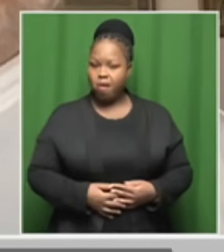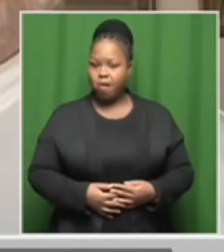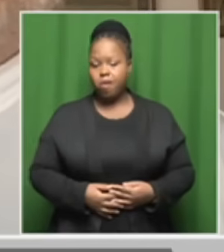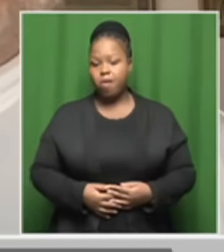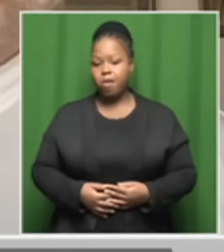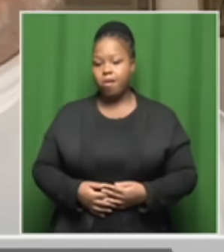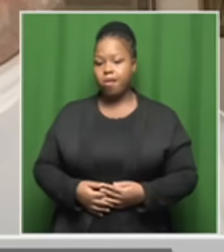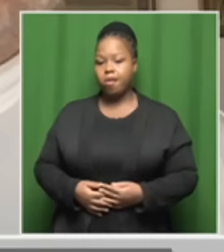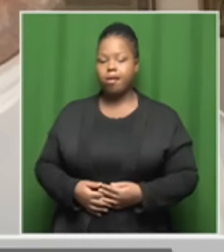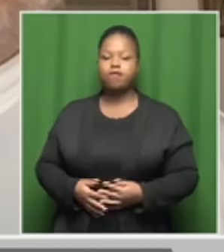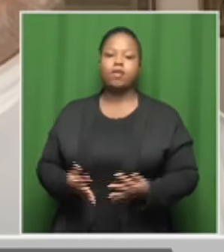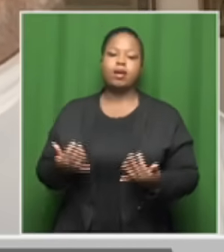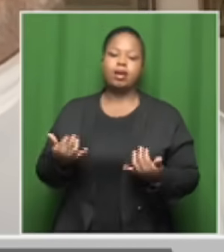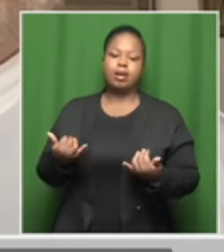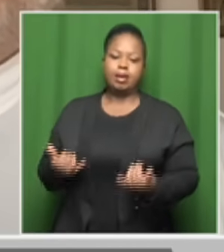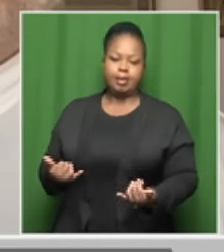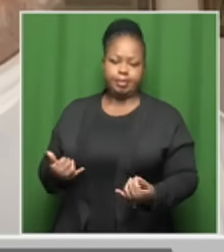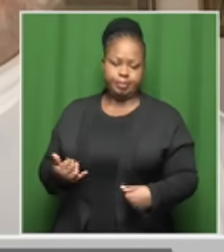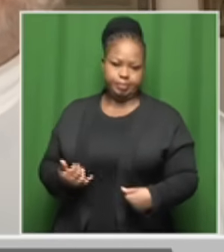Well, at the moment,